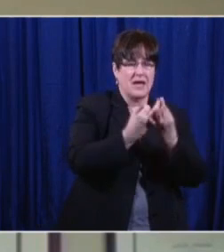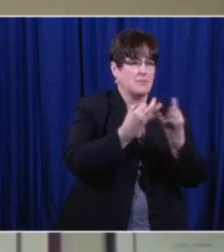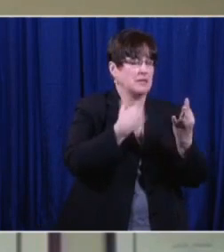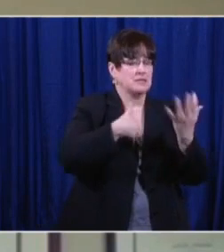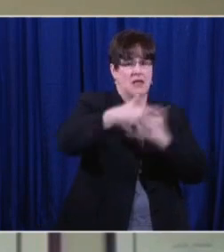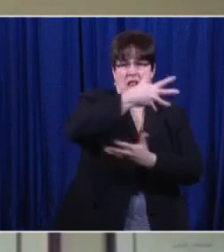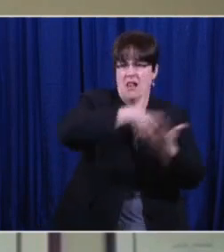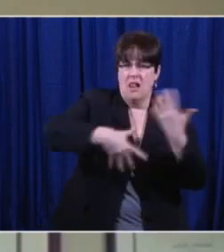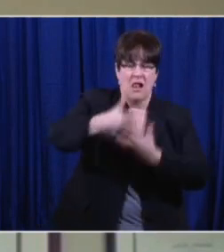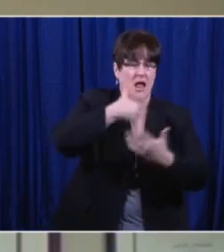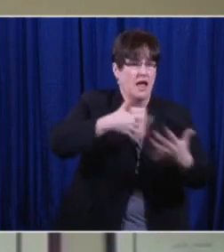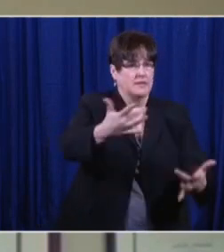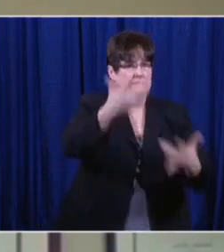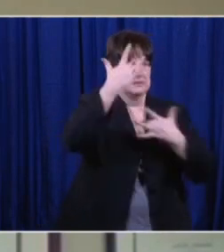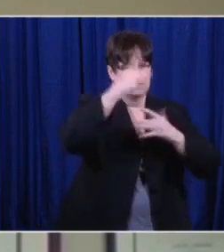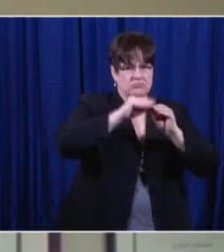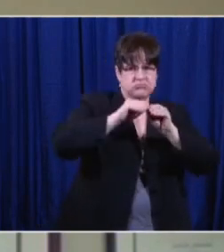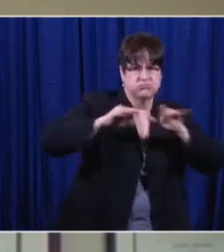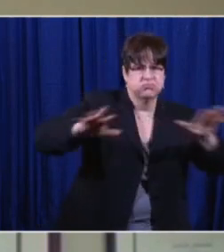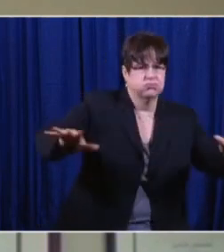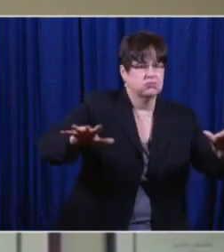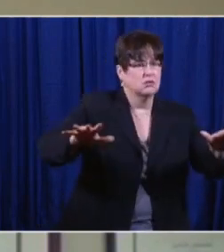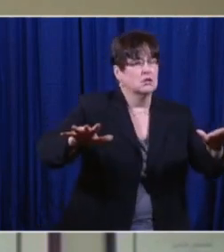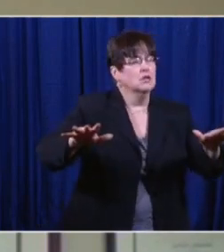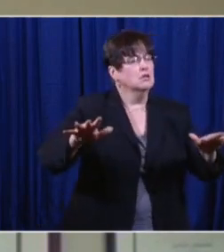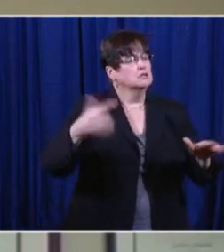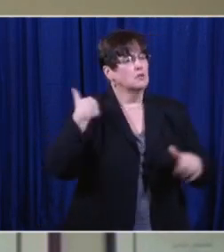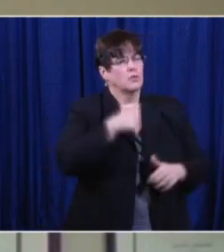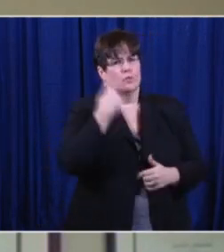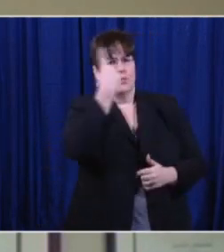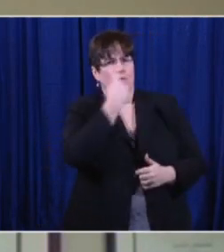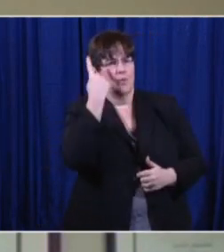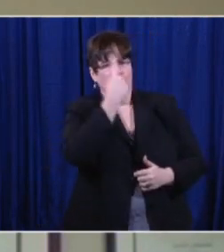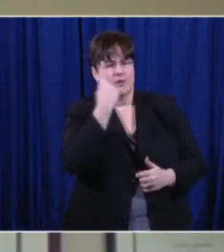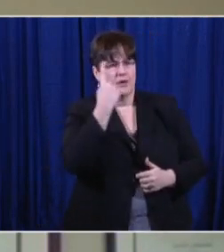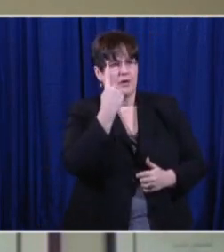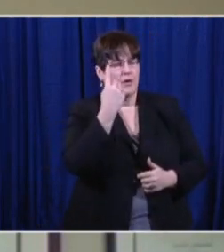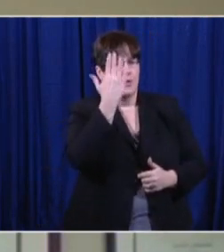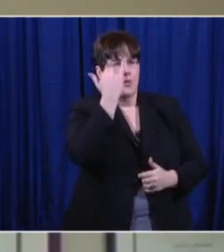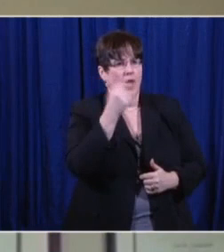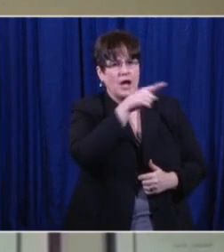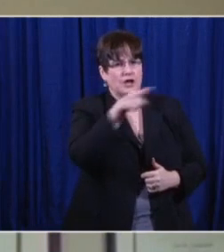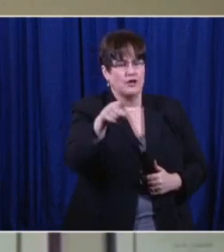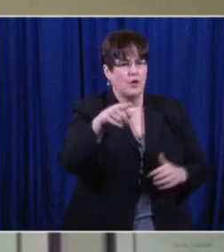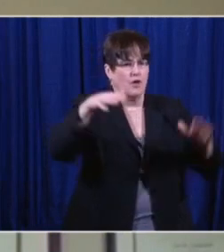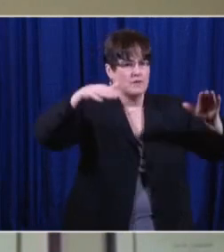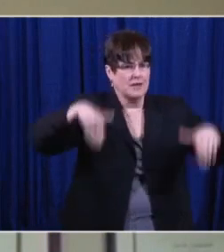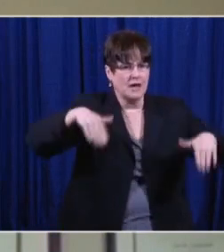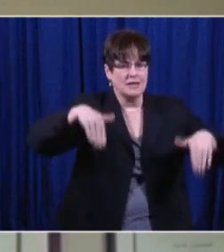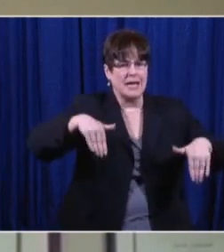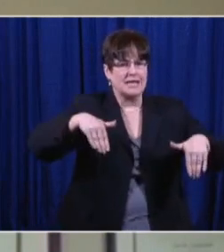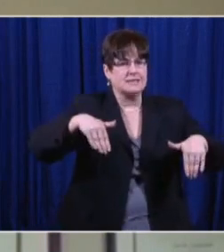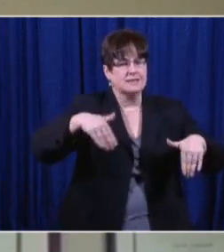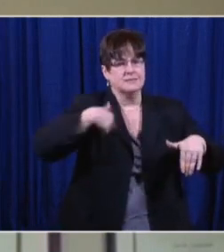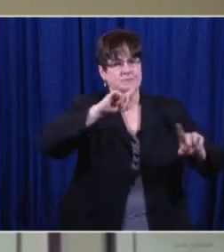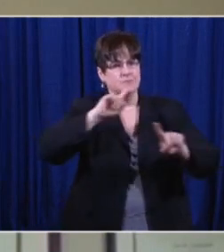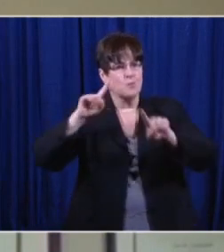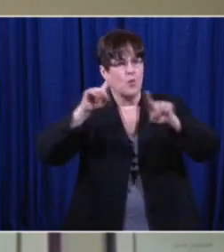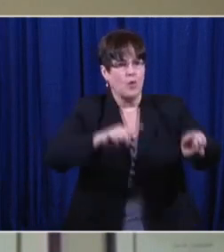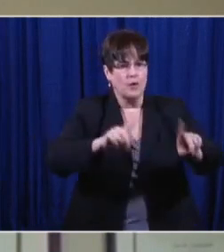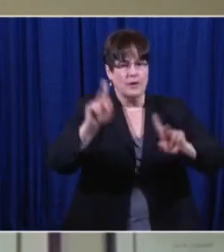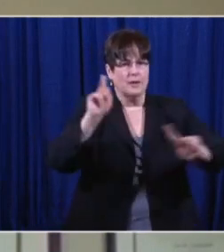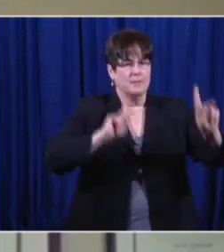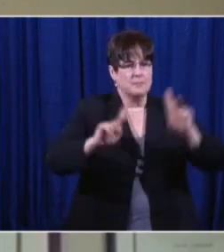just wondering why at this point you guys are not calling for maybe families to rethink Thanksgiving